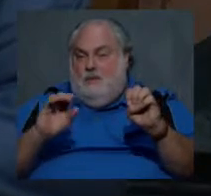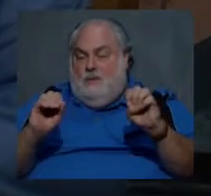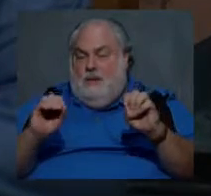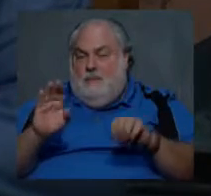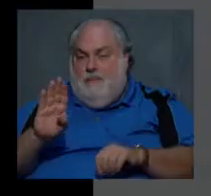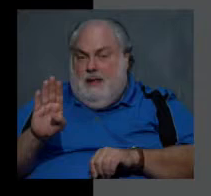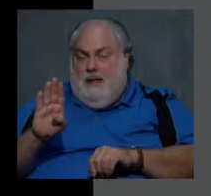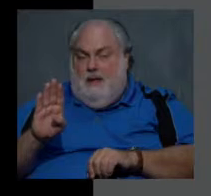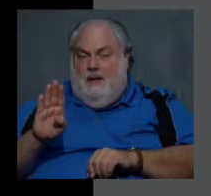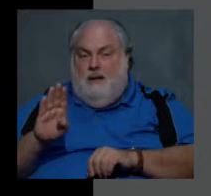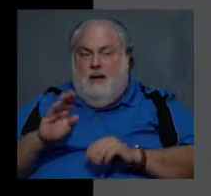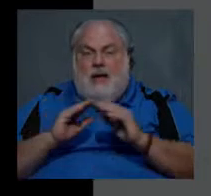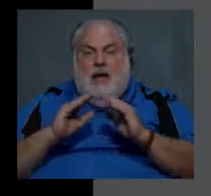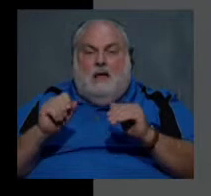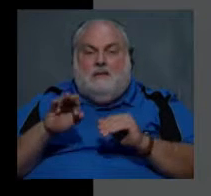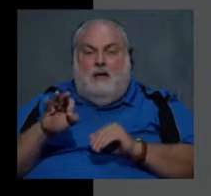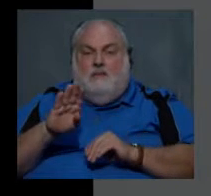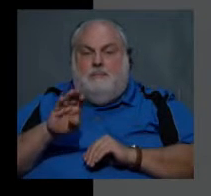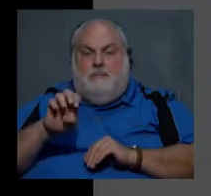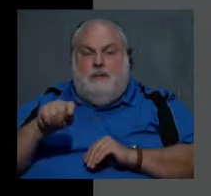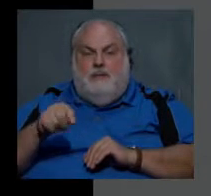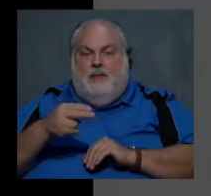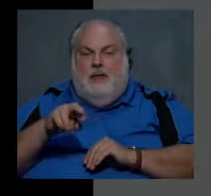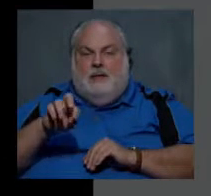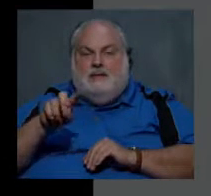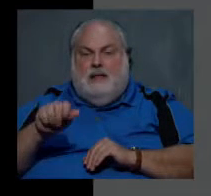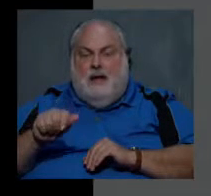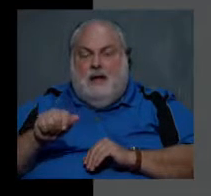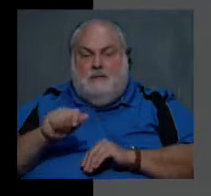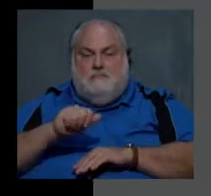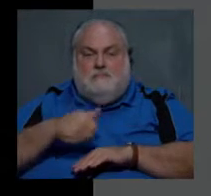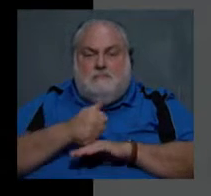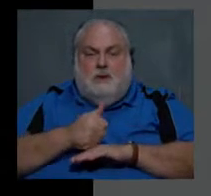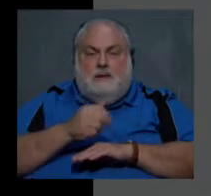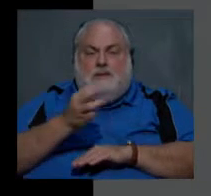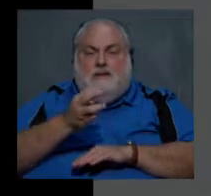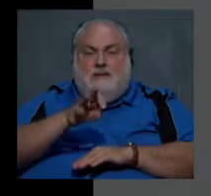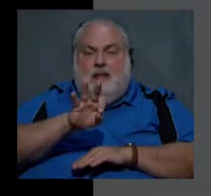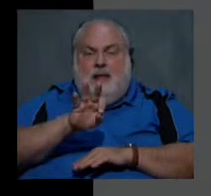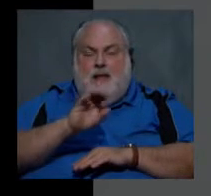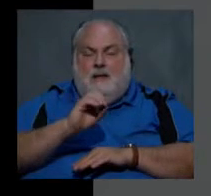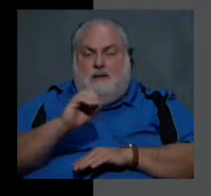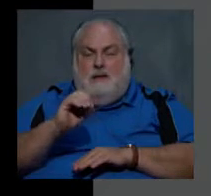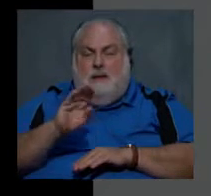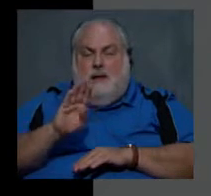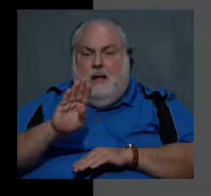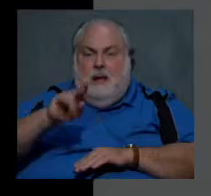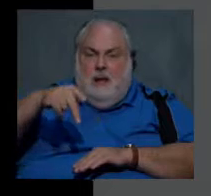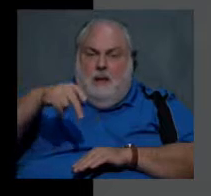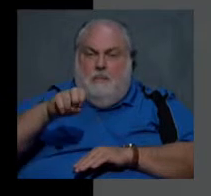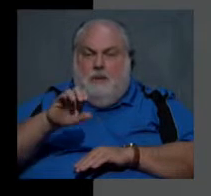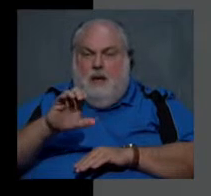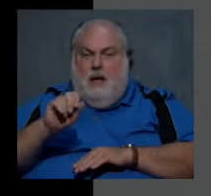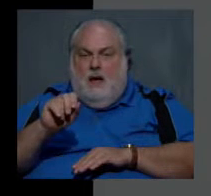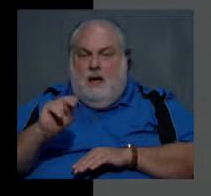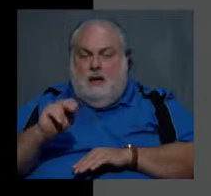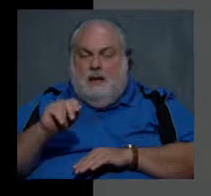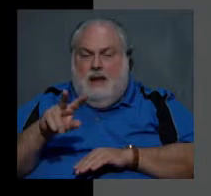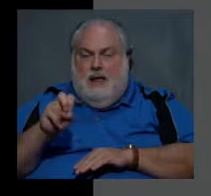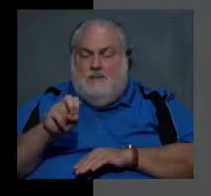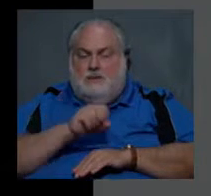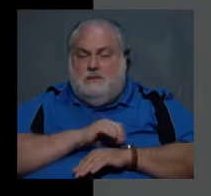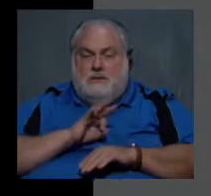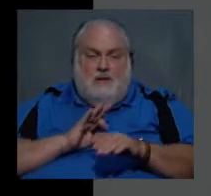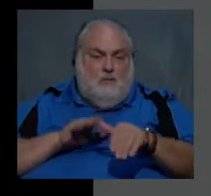Z-6900-B, House of Bethesda, short form PDC, located at 6900 Pecan Avenue. Staff recommends approval of the request, subject